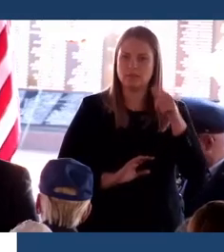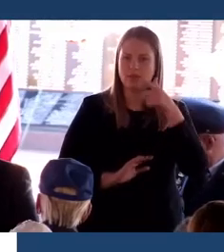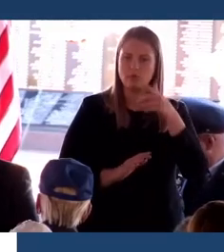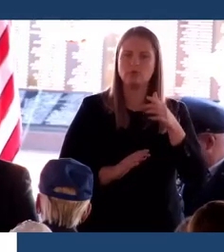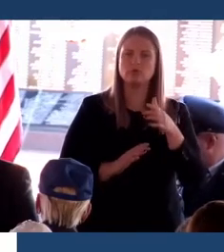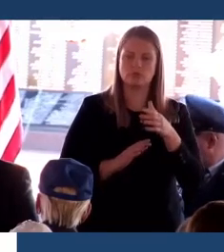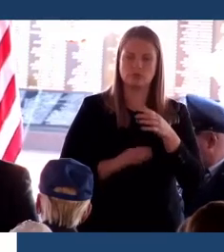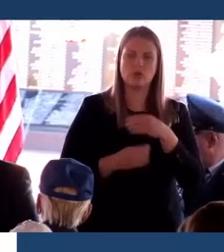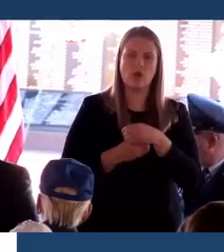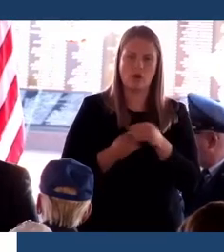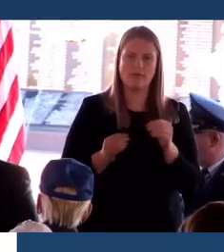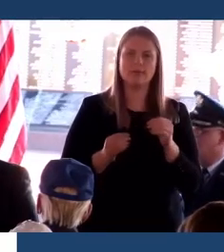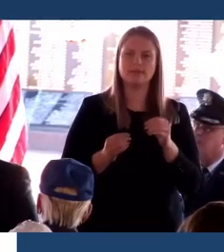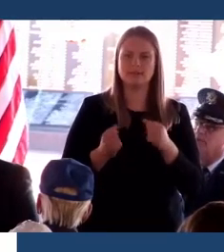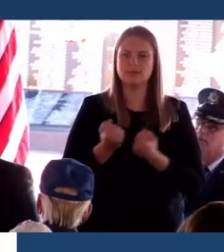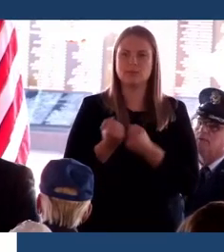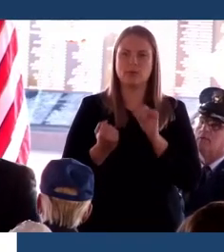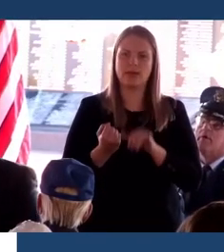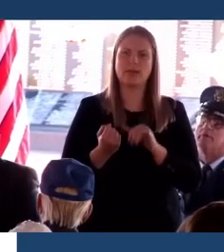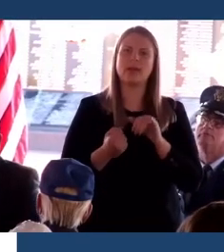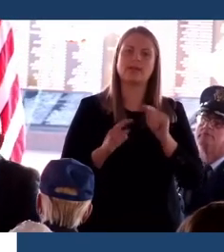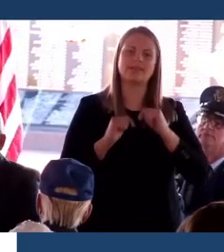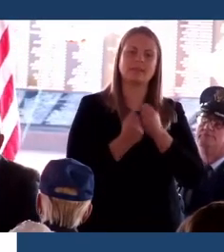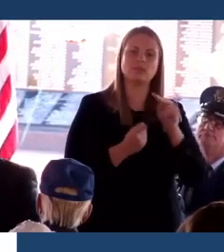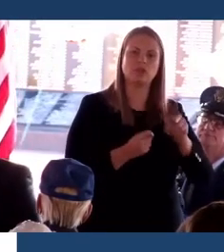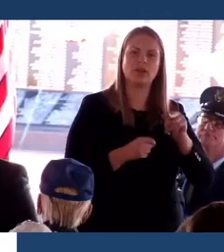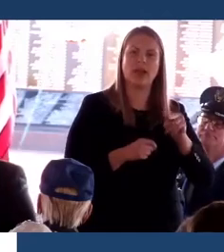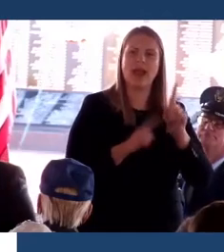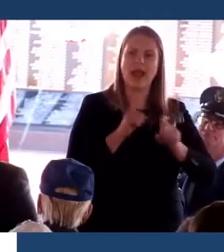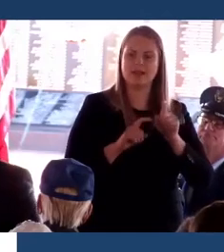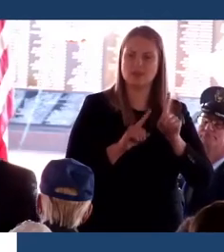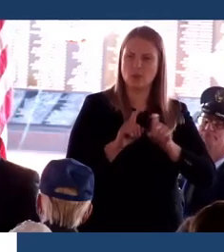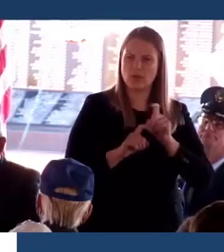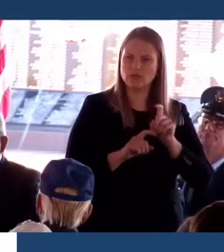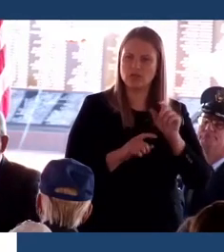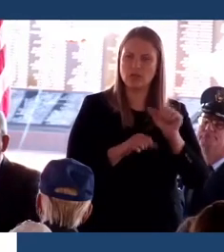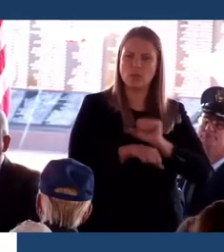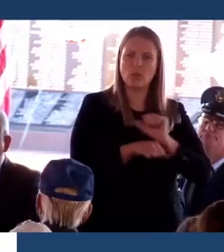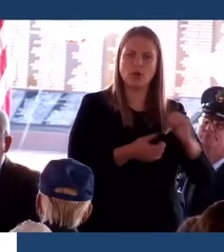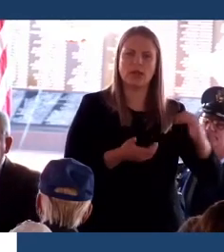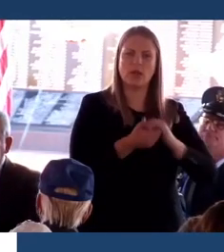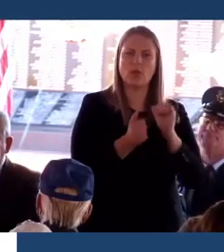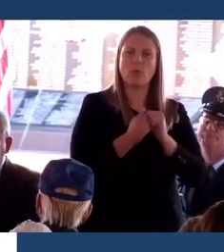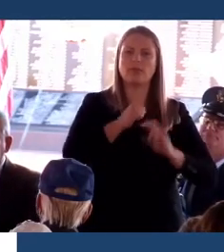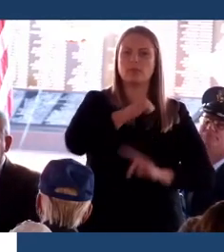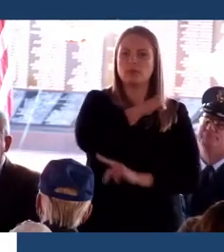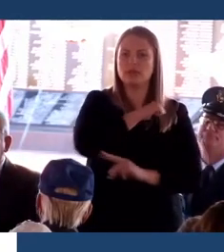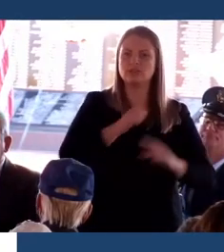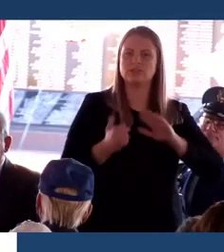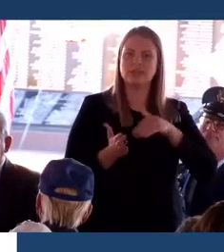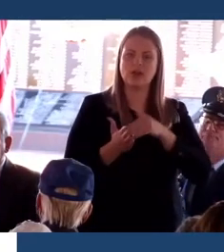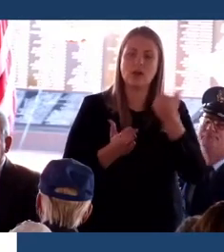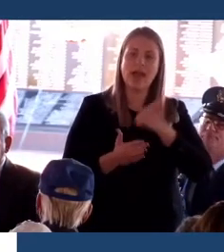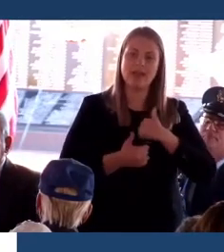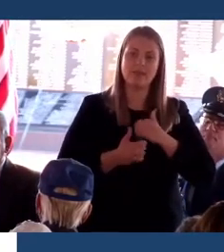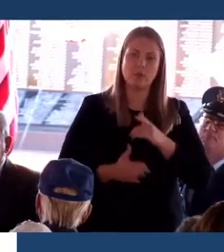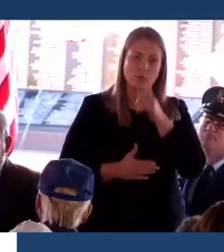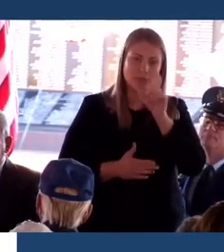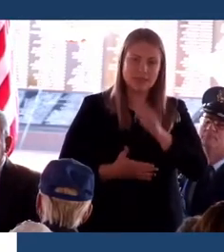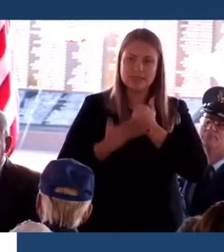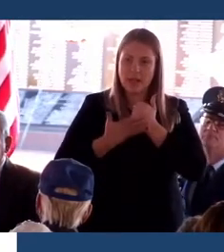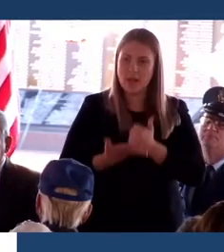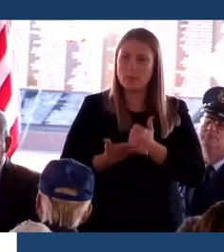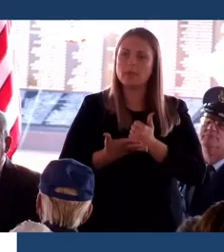is looking at what's called Ask the Question, and they're working with the Bridge Center. So any veteran who needs that help, Lieutenant